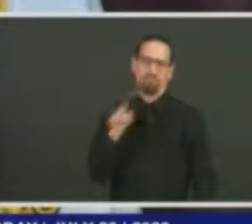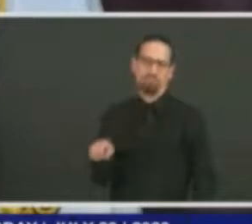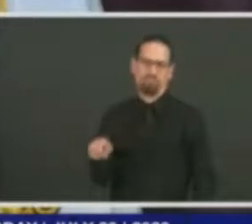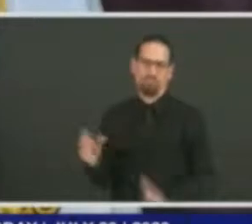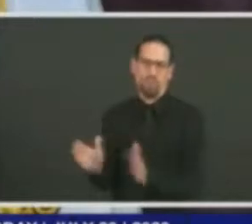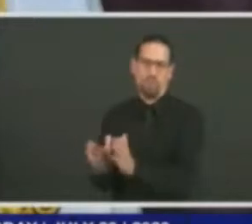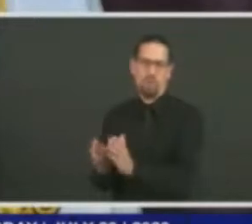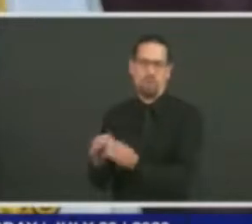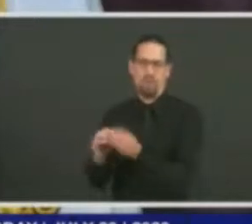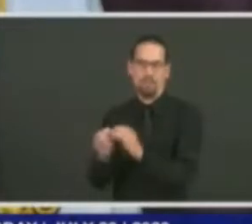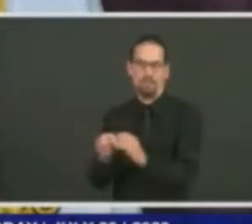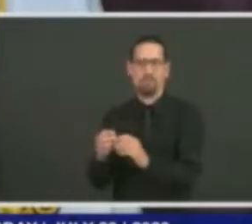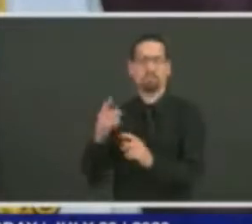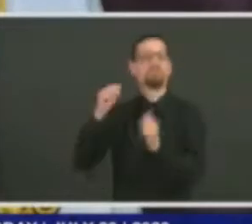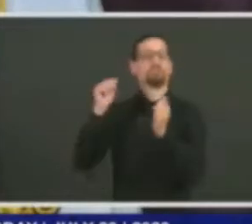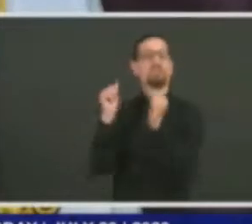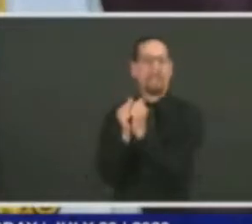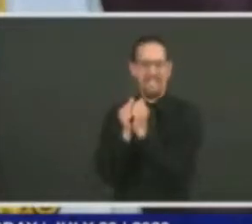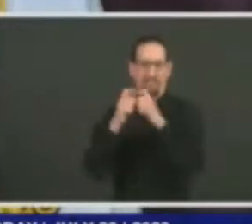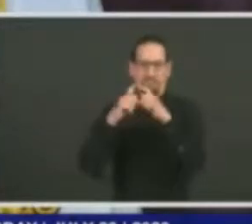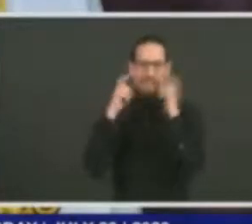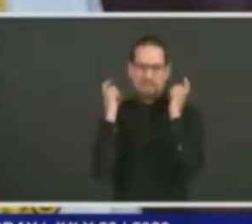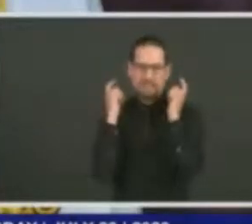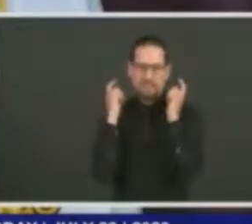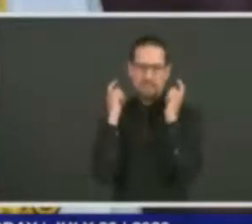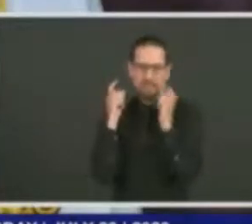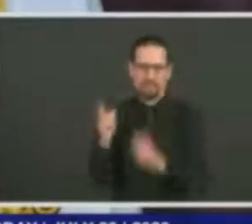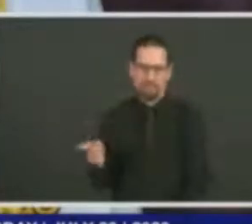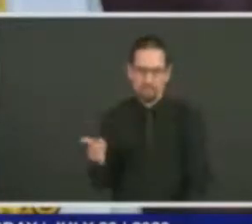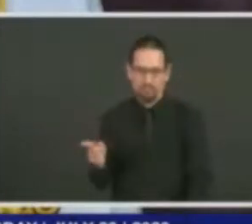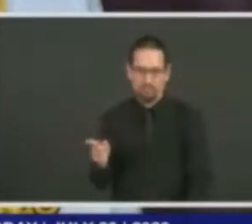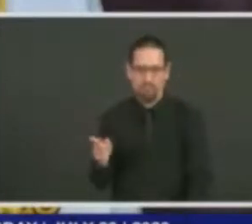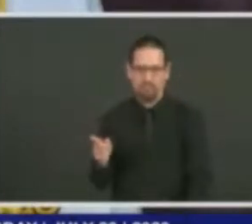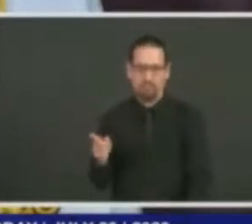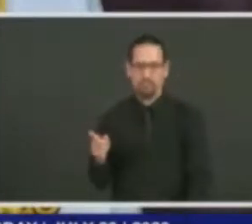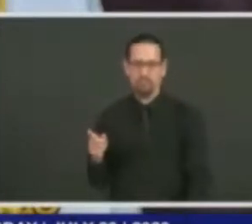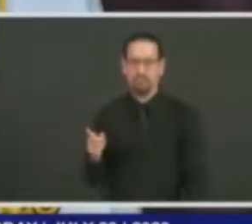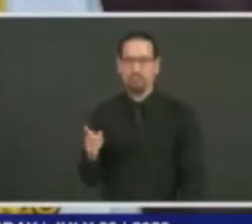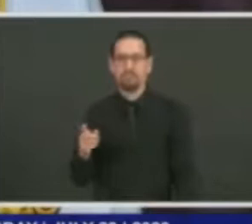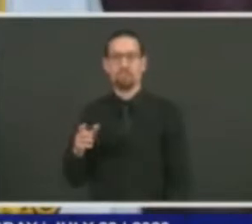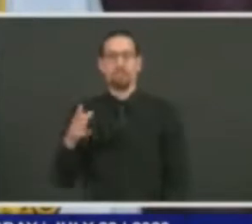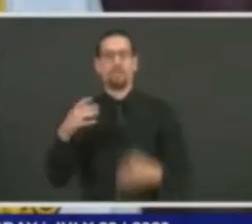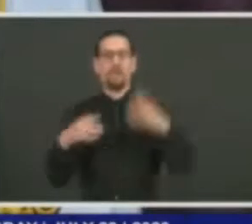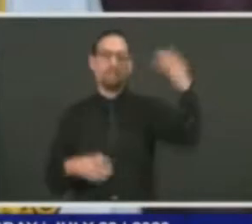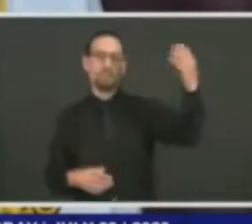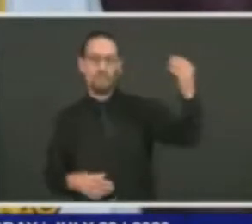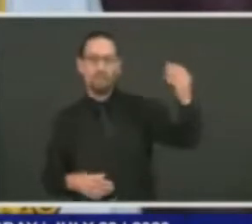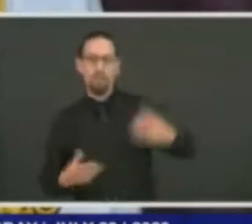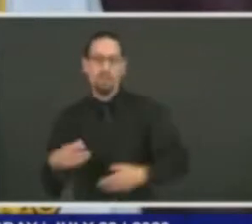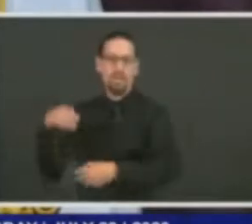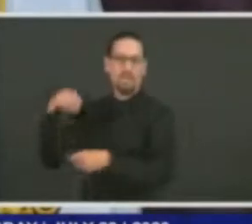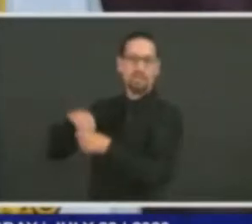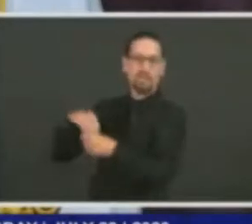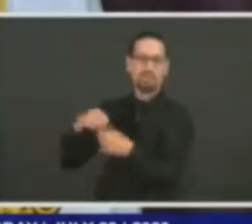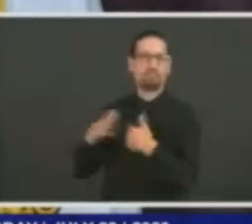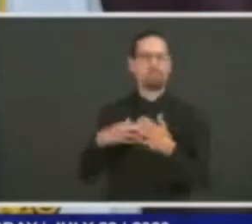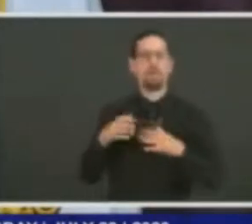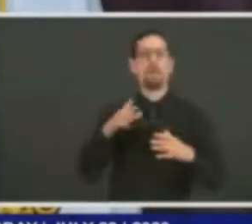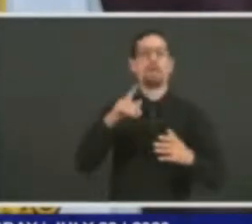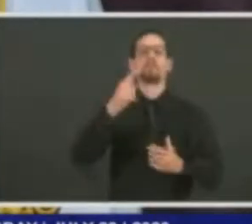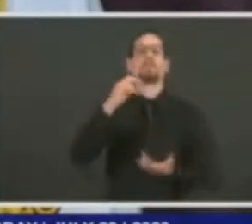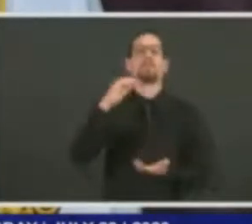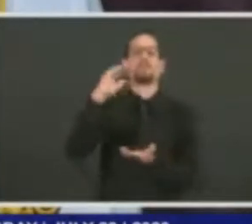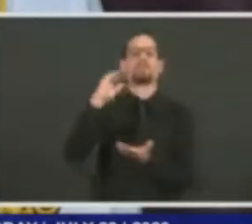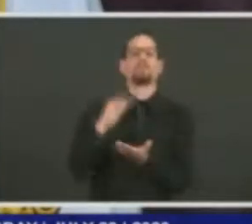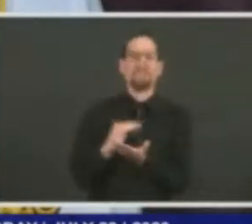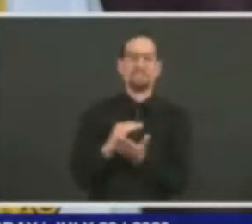better, we need that number to be as small as possible. Whether you're outside or indoors, the smaller the number, the better.